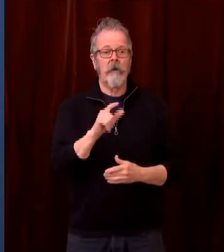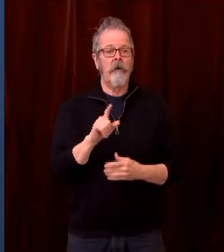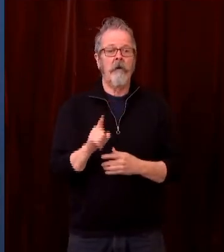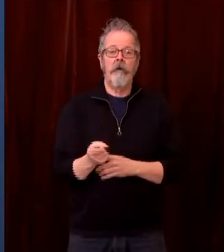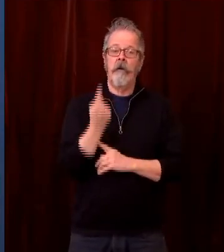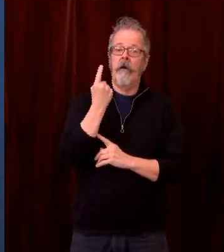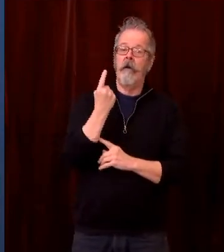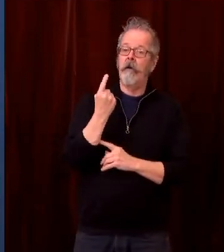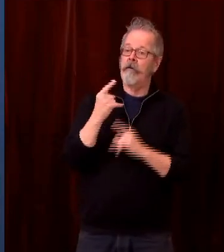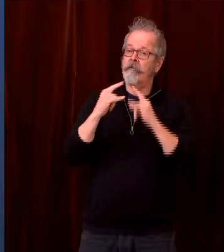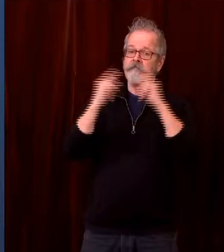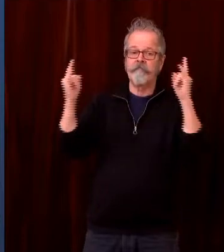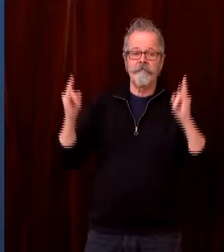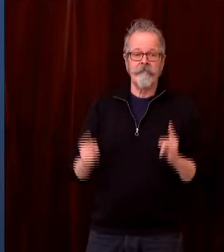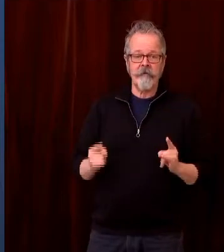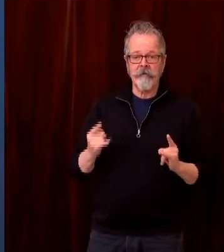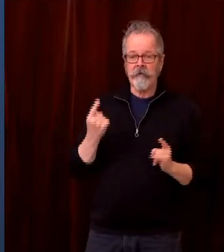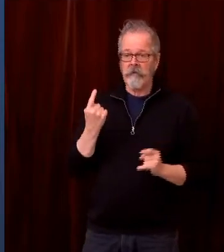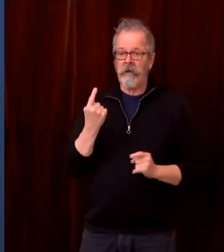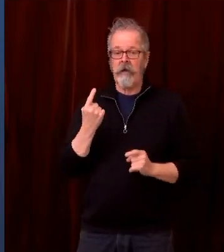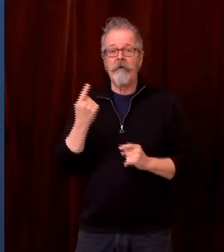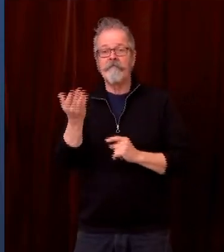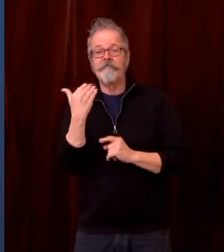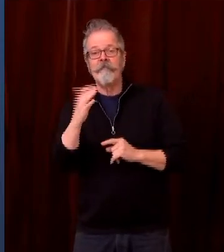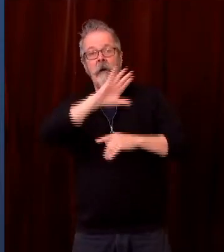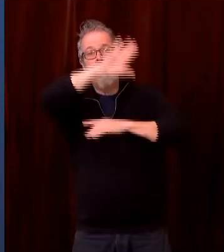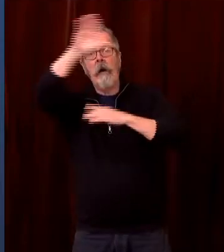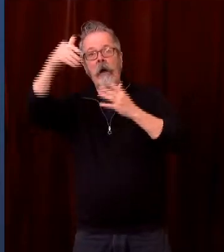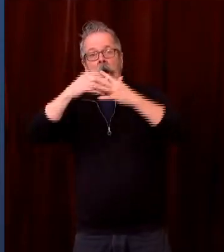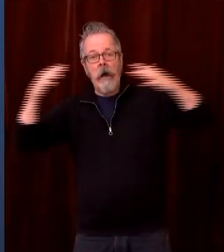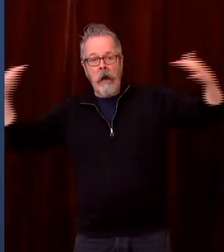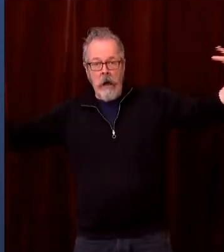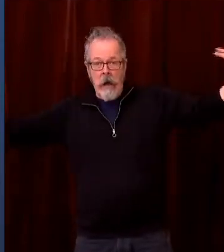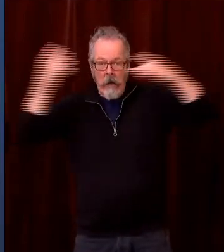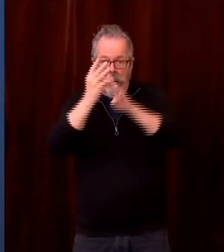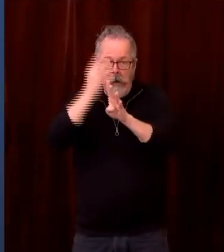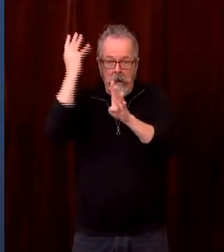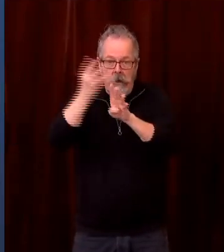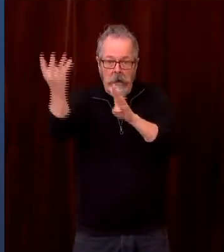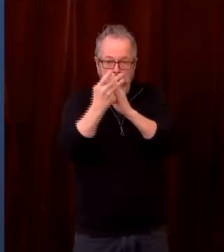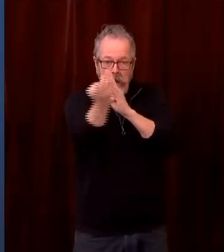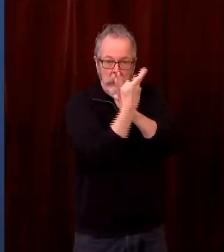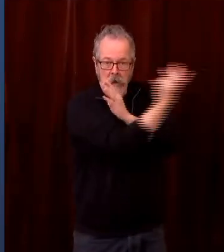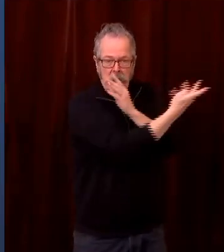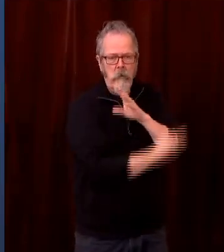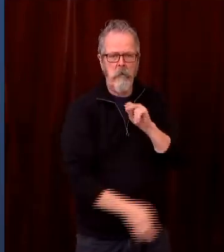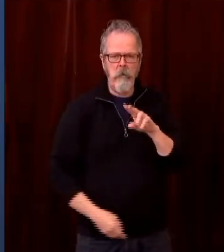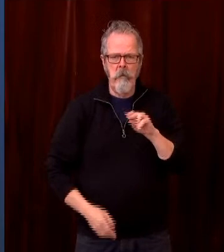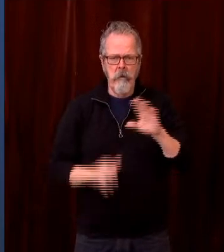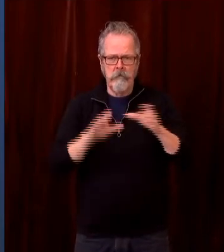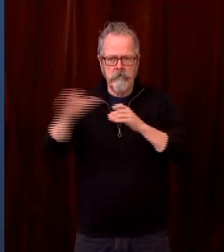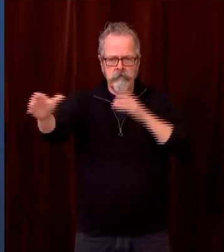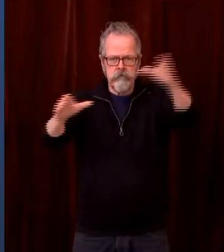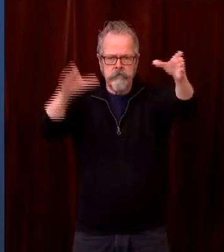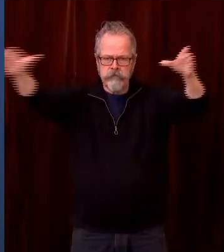or one entity. We've got to have every play in our playbook, and that's happening across the state of